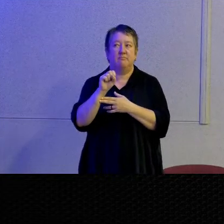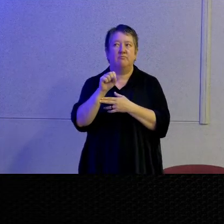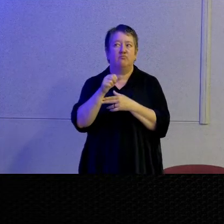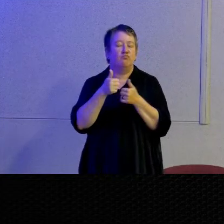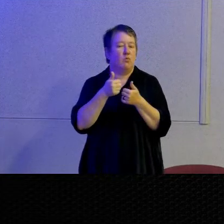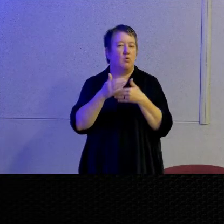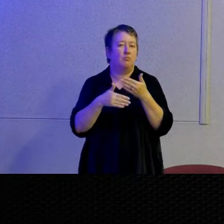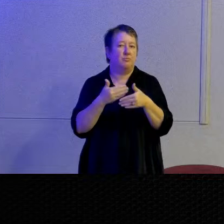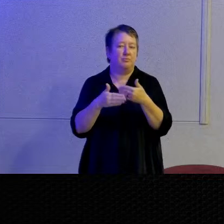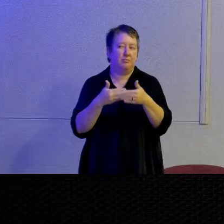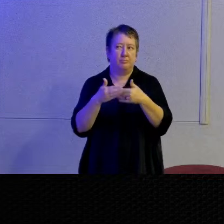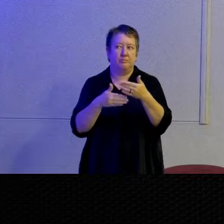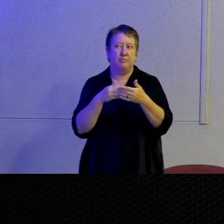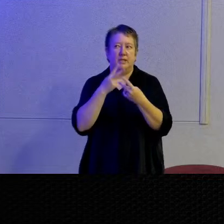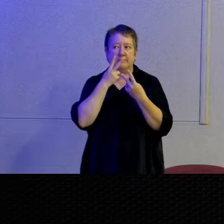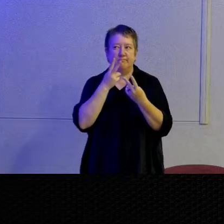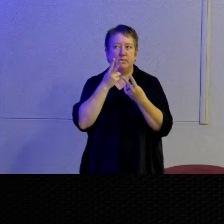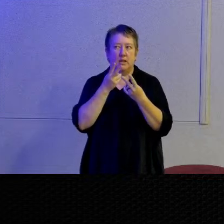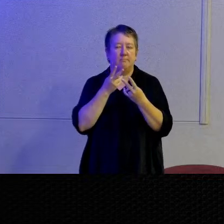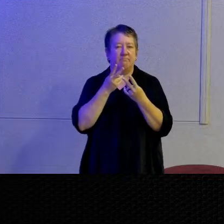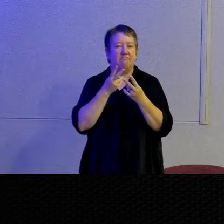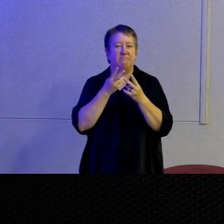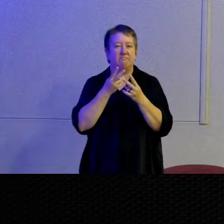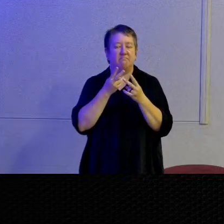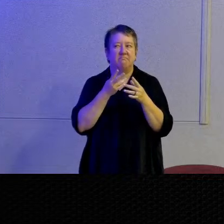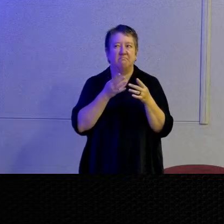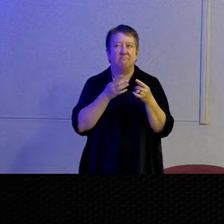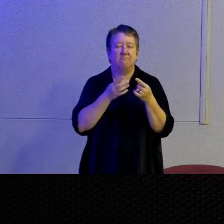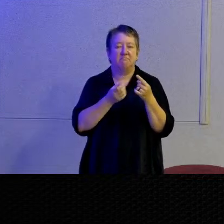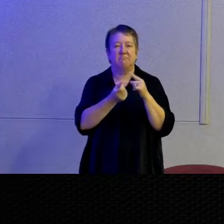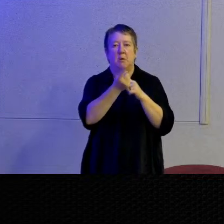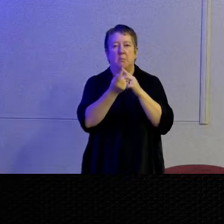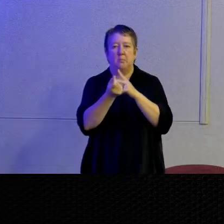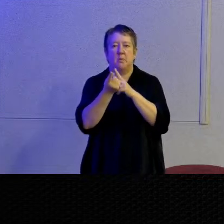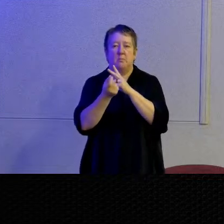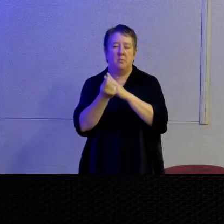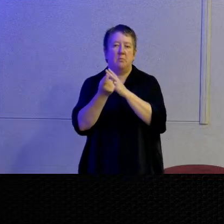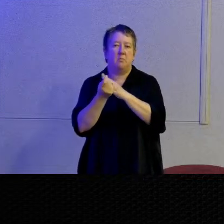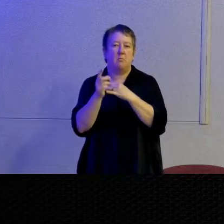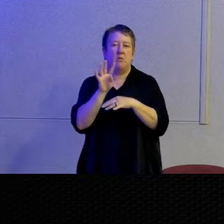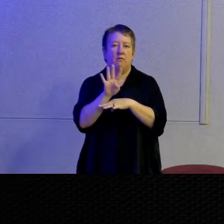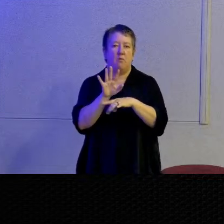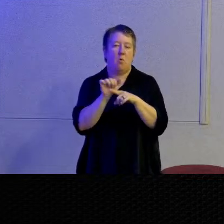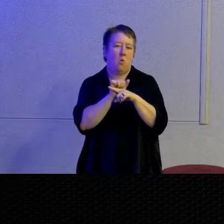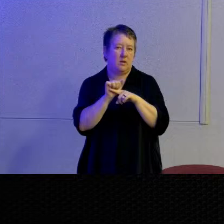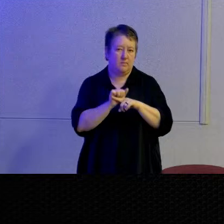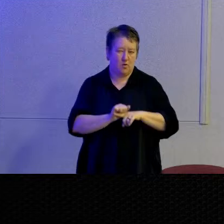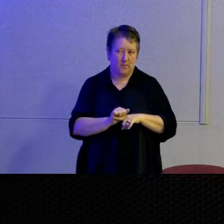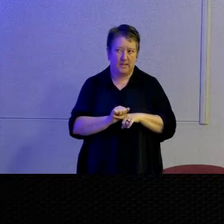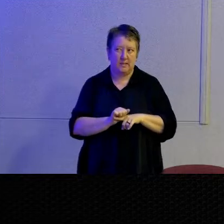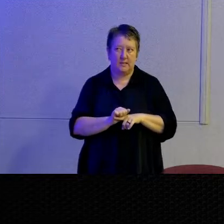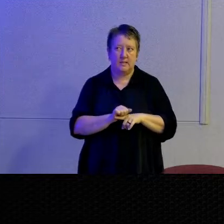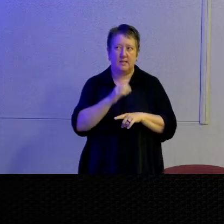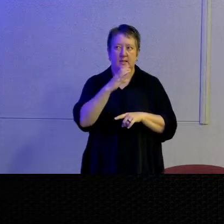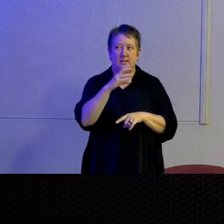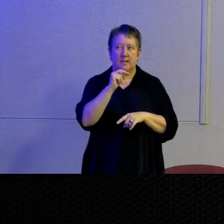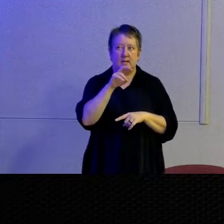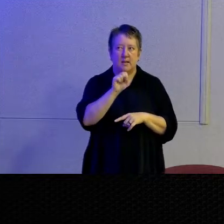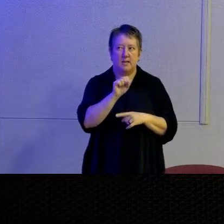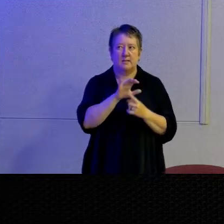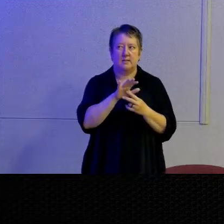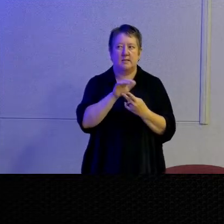and you see events from the 4 experiments, Atlas and CMS, Atlas and